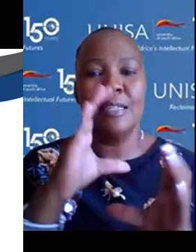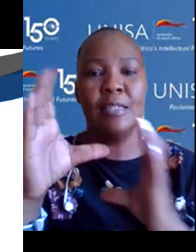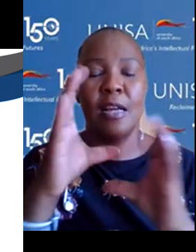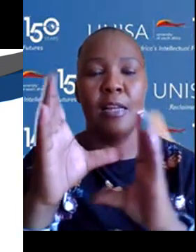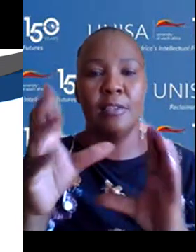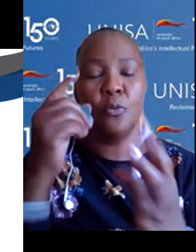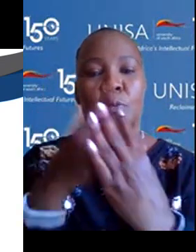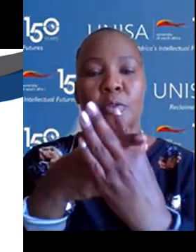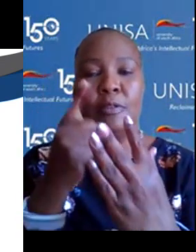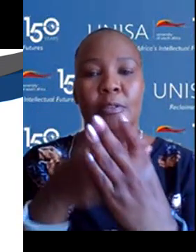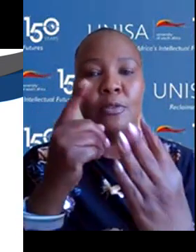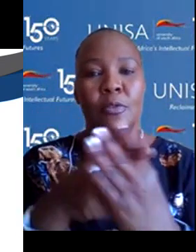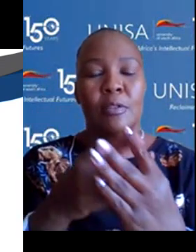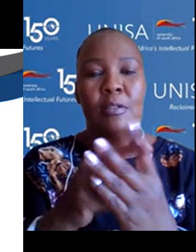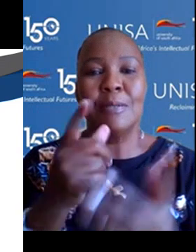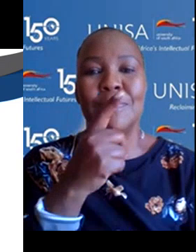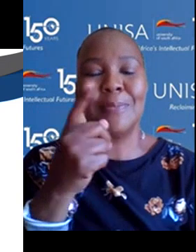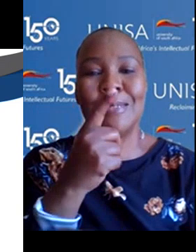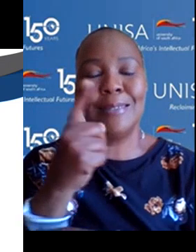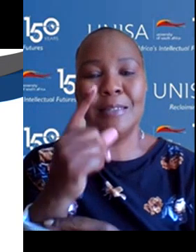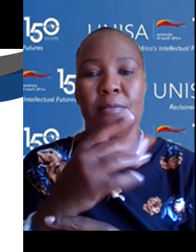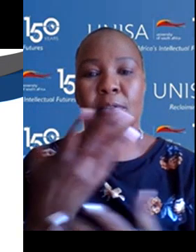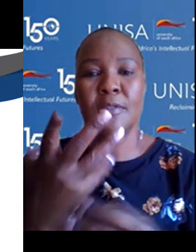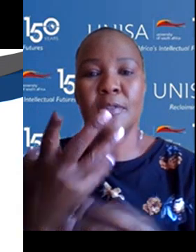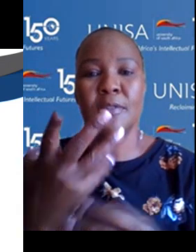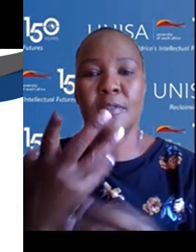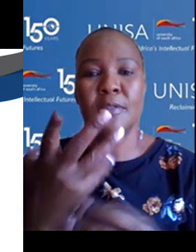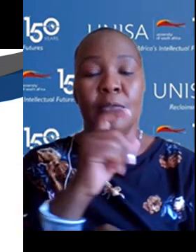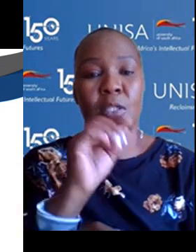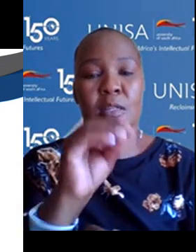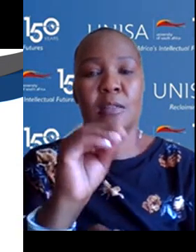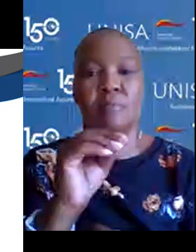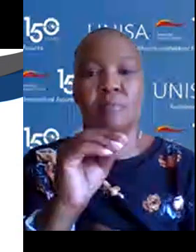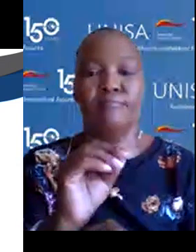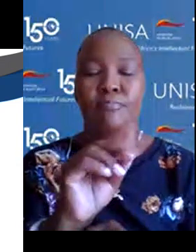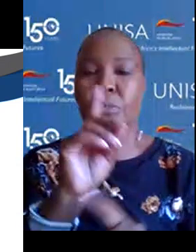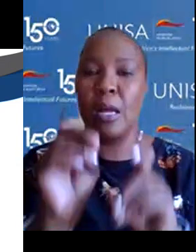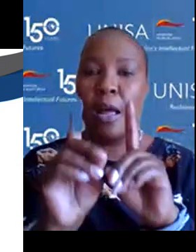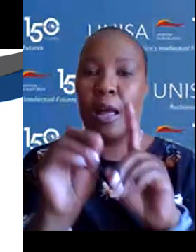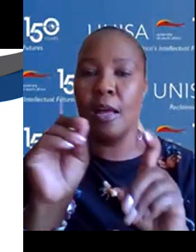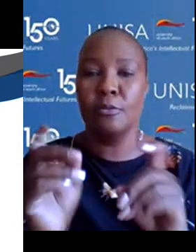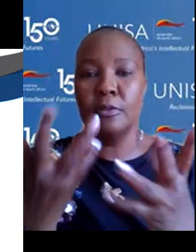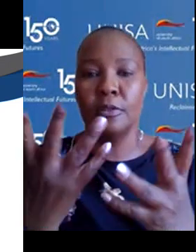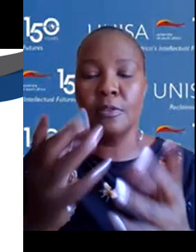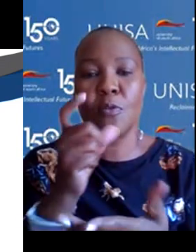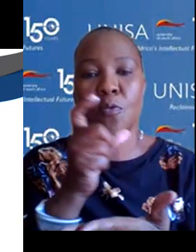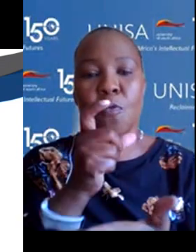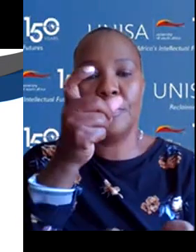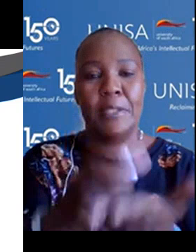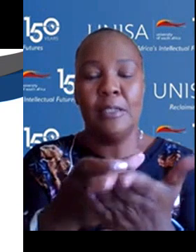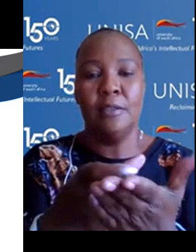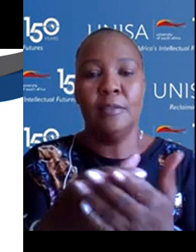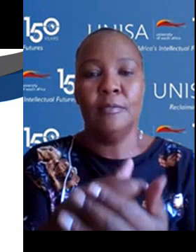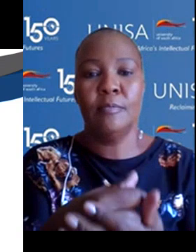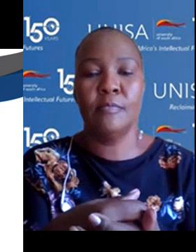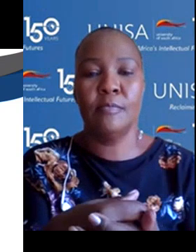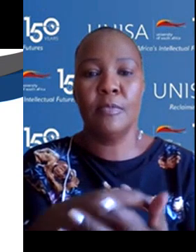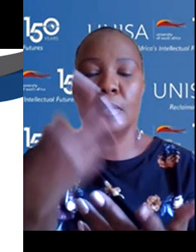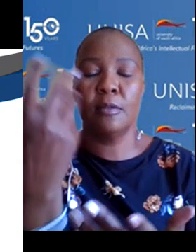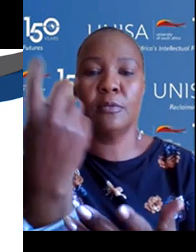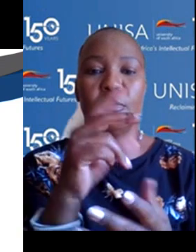a speech bubble. Use that chat window to ask questions and comments.